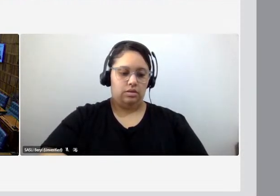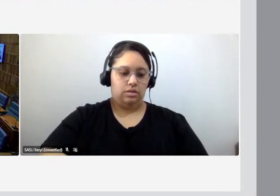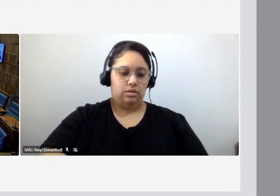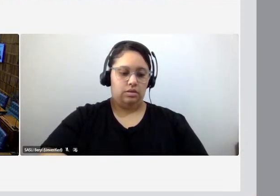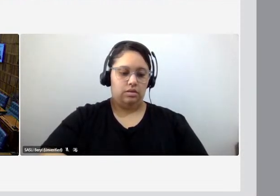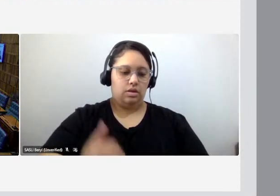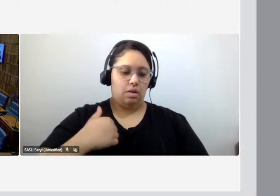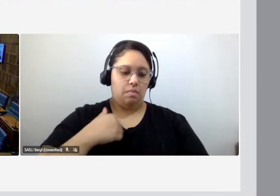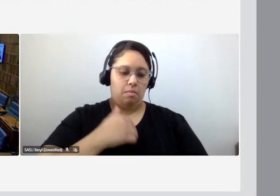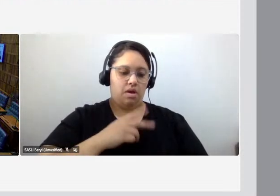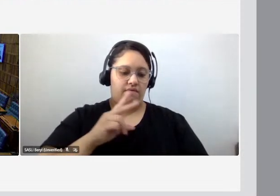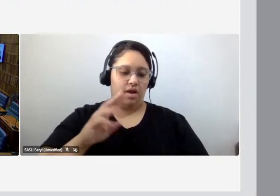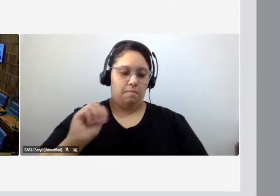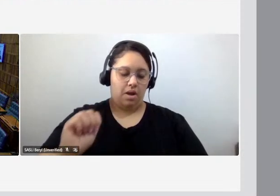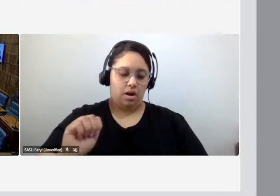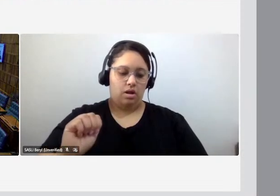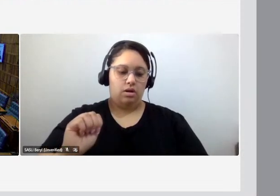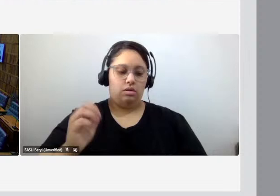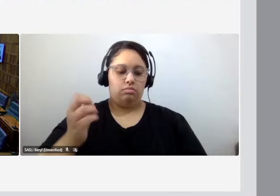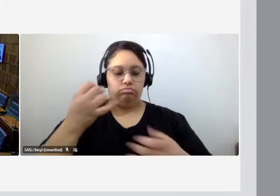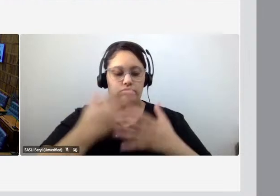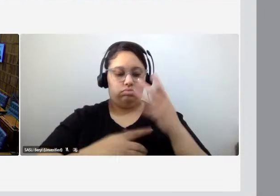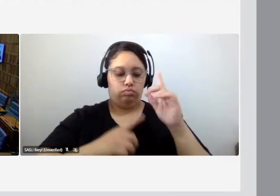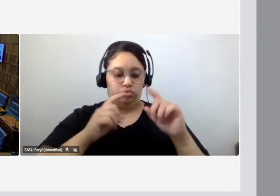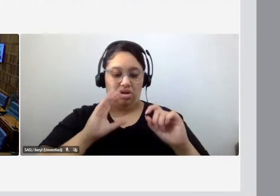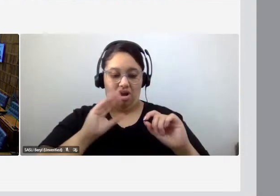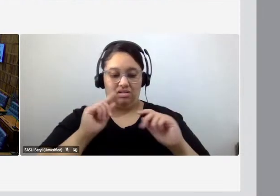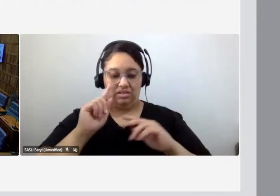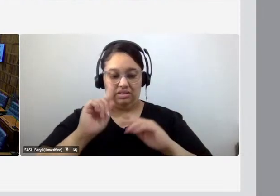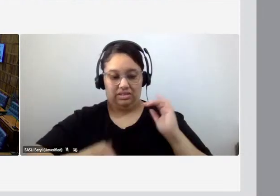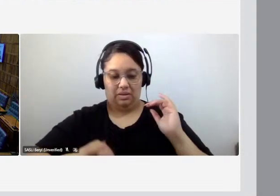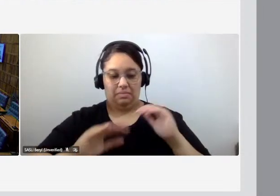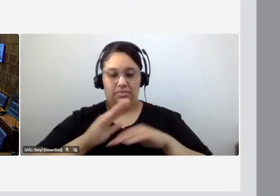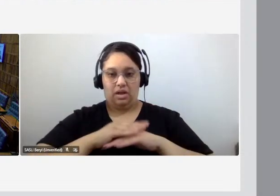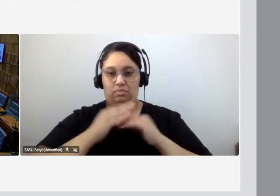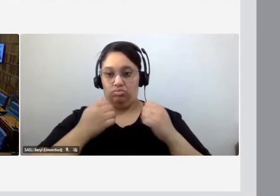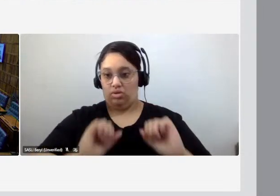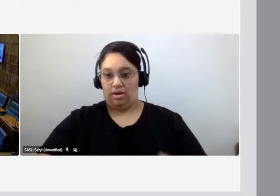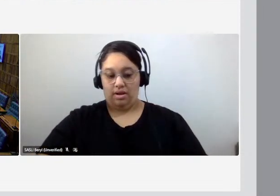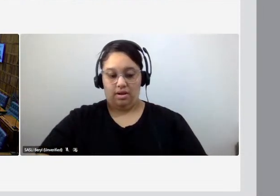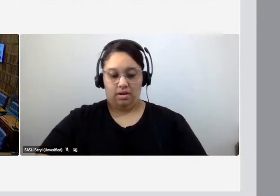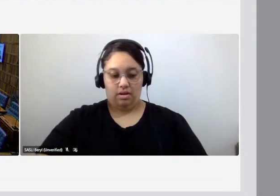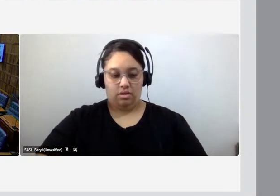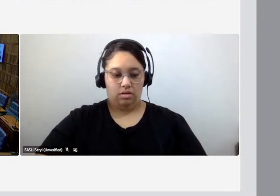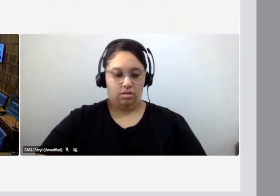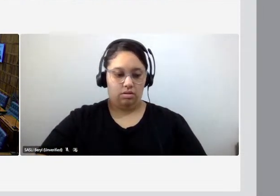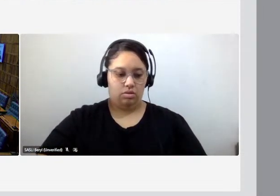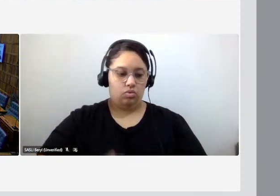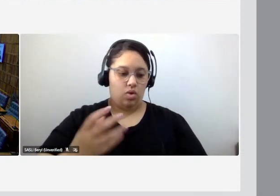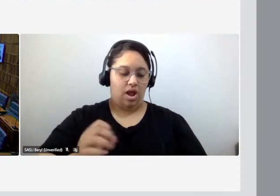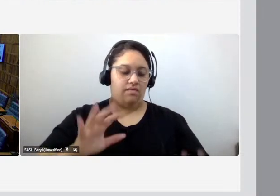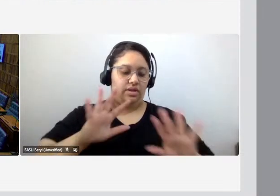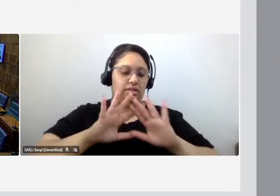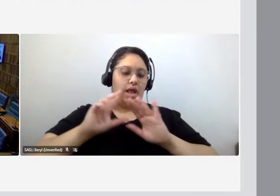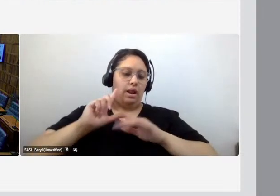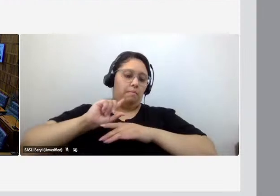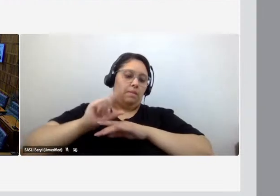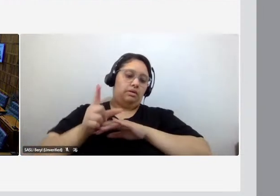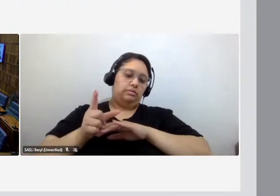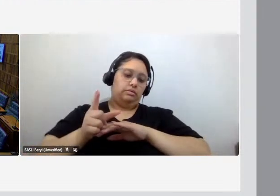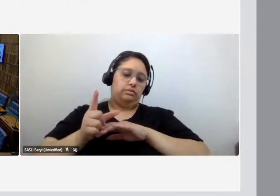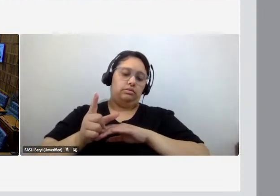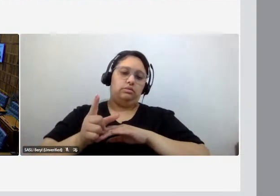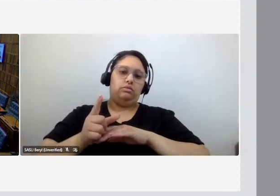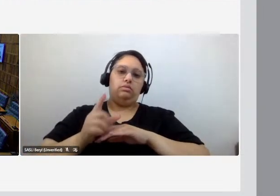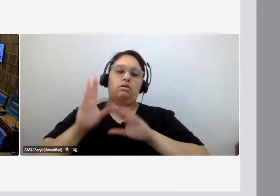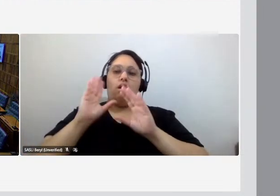Thank you. I've got several questions. Should I pose them all at the same time, Chair? Well, you have 10 minutes in the first round. So let's pose